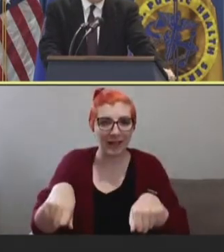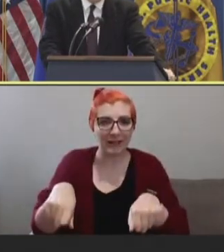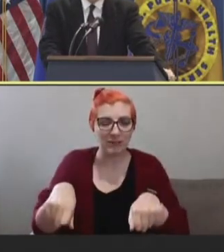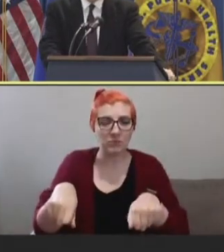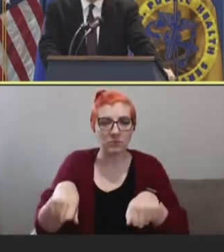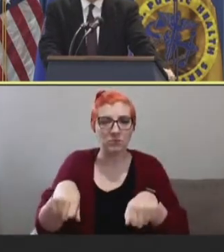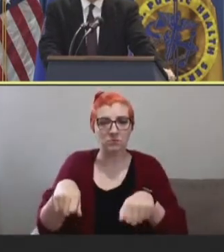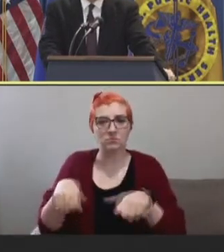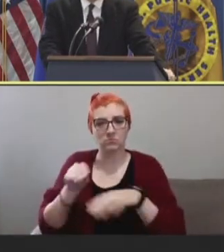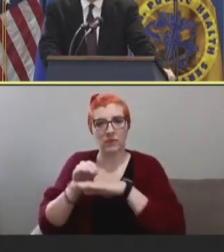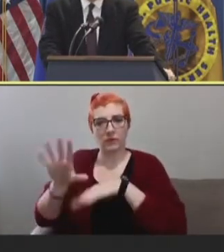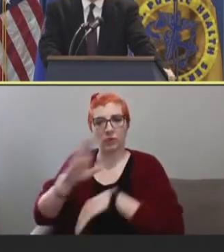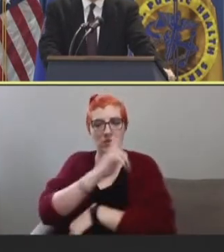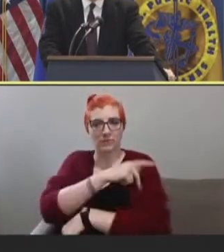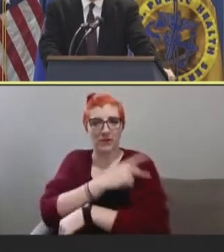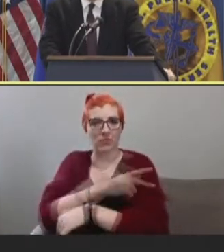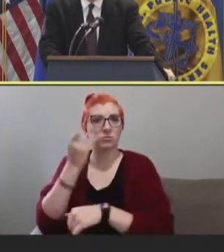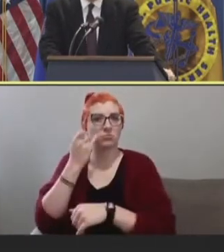decisions.